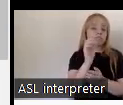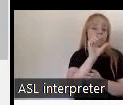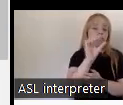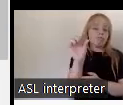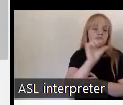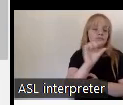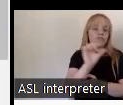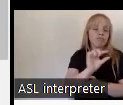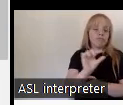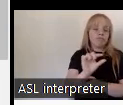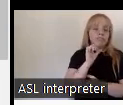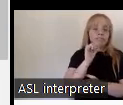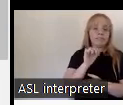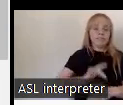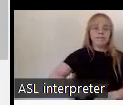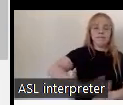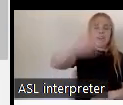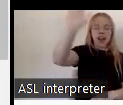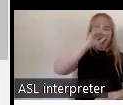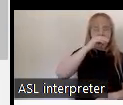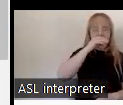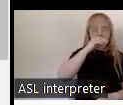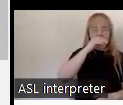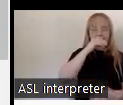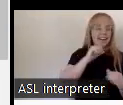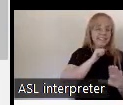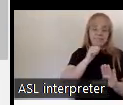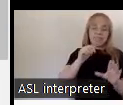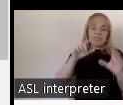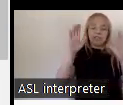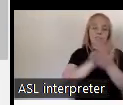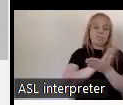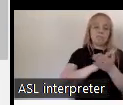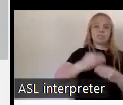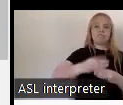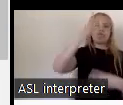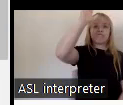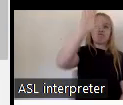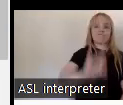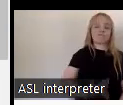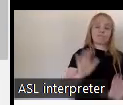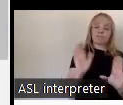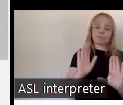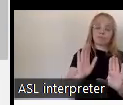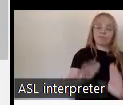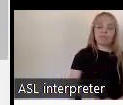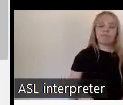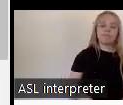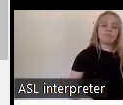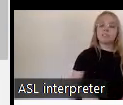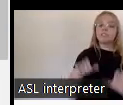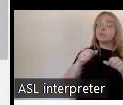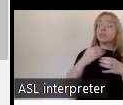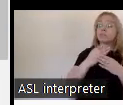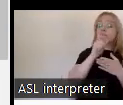this blank slate. And there's 80 characters in these 5 places. They can all be filled